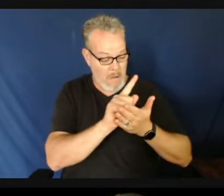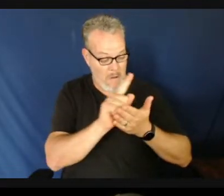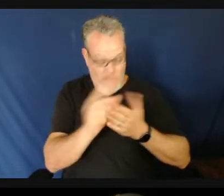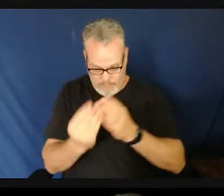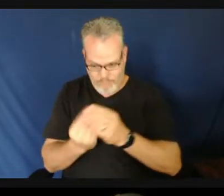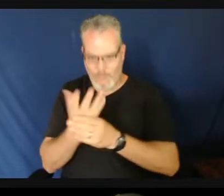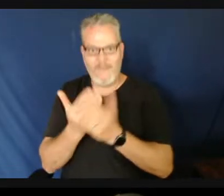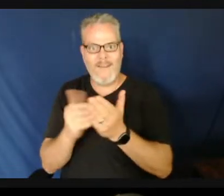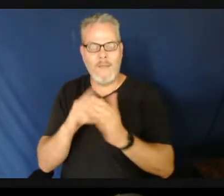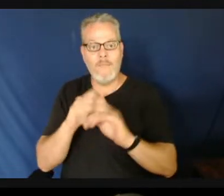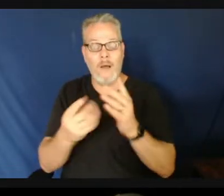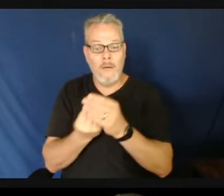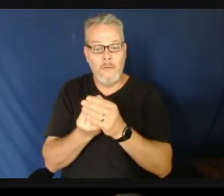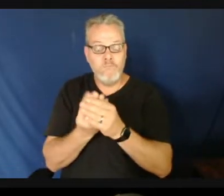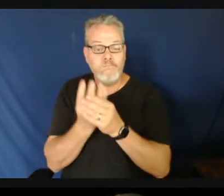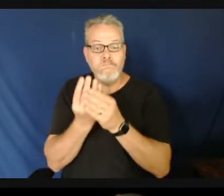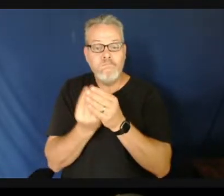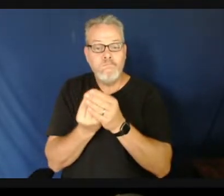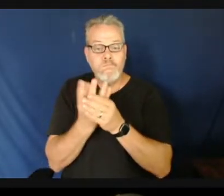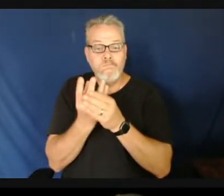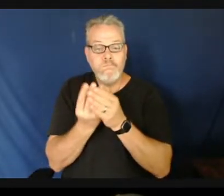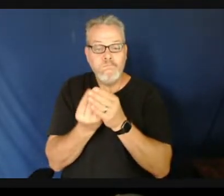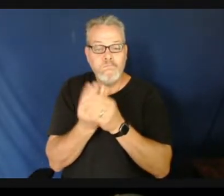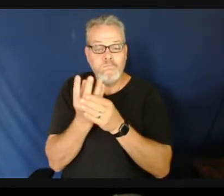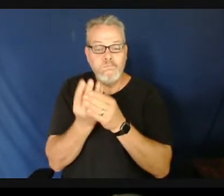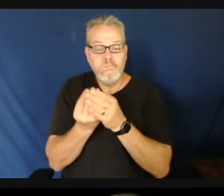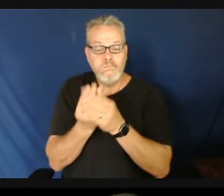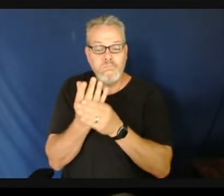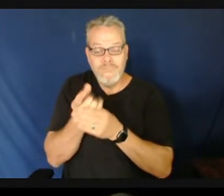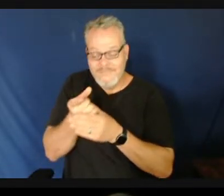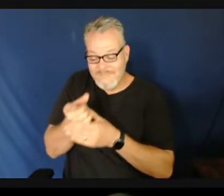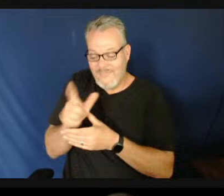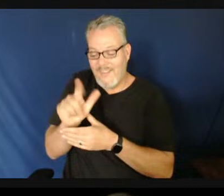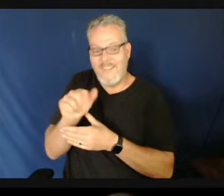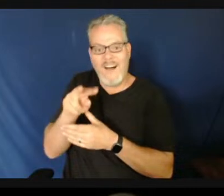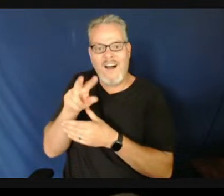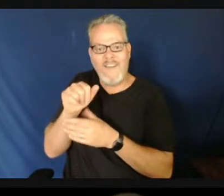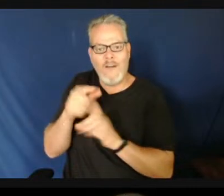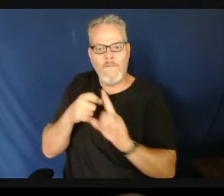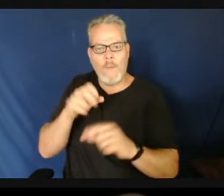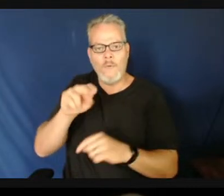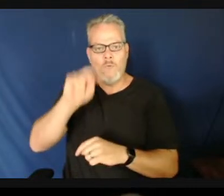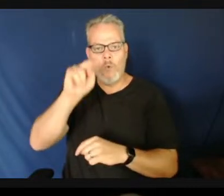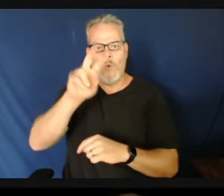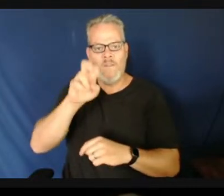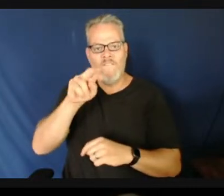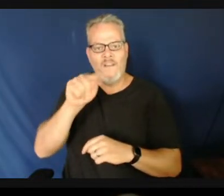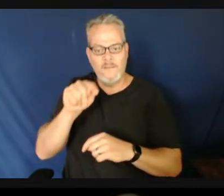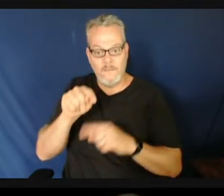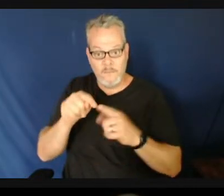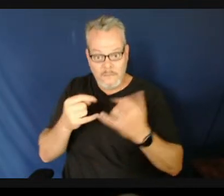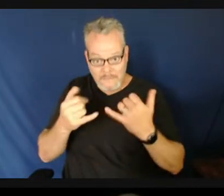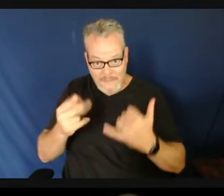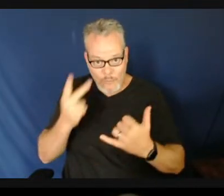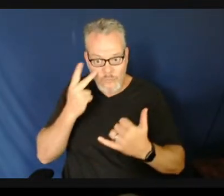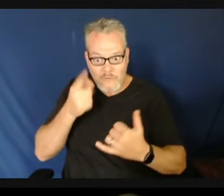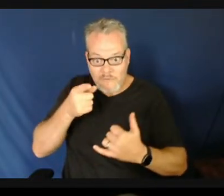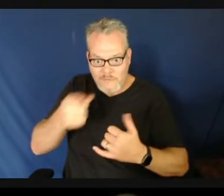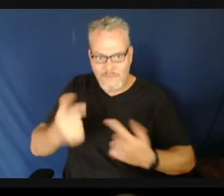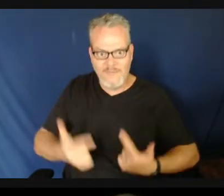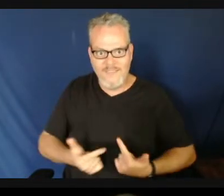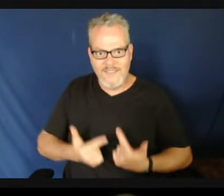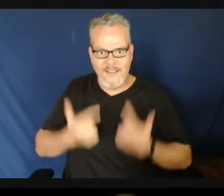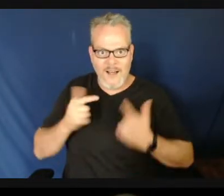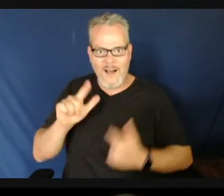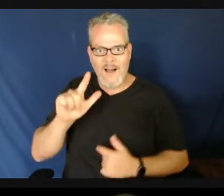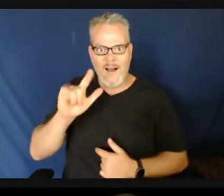of lava that emitted from the north vent. This is a live view of the current south vent on the left, north vent on the